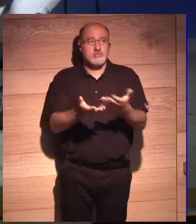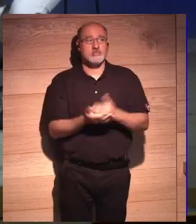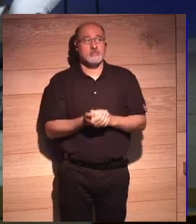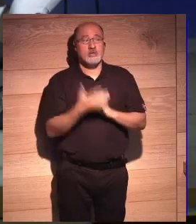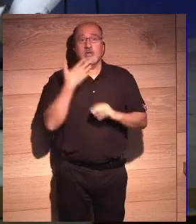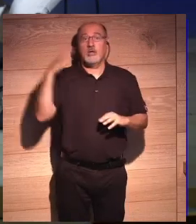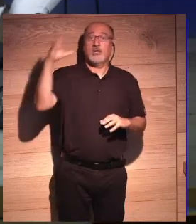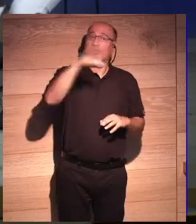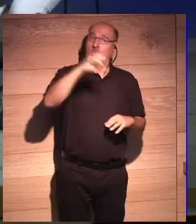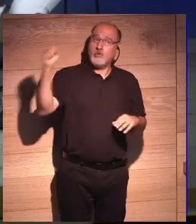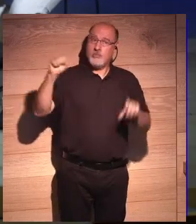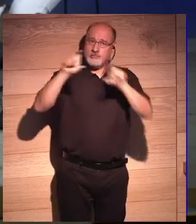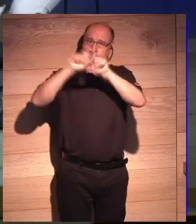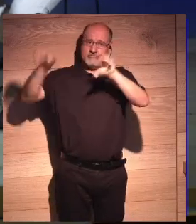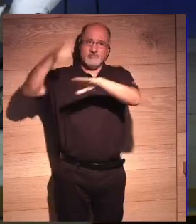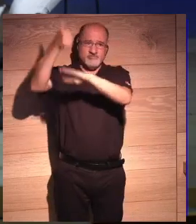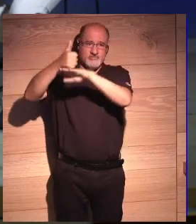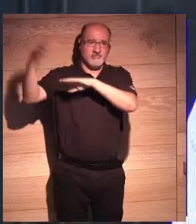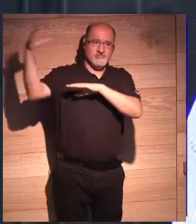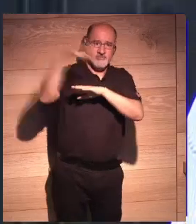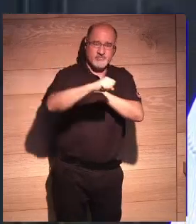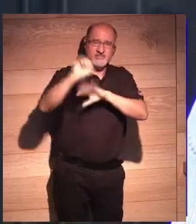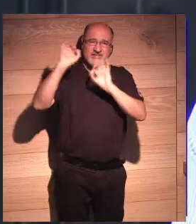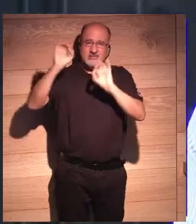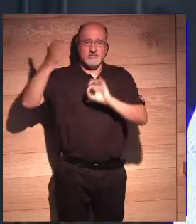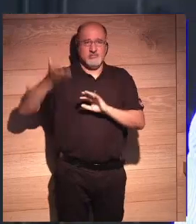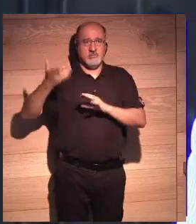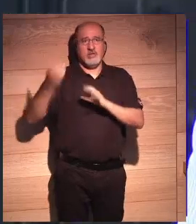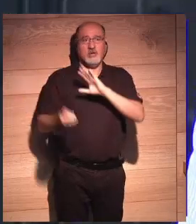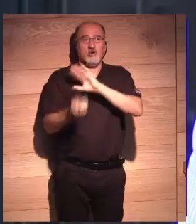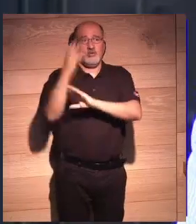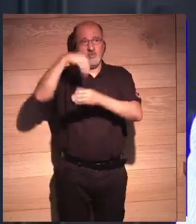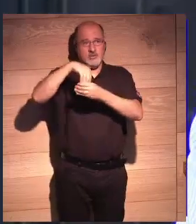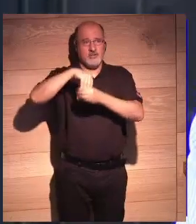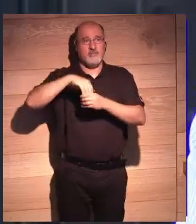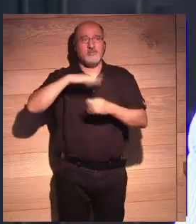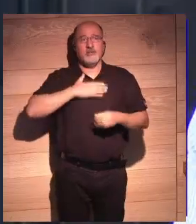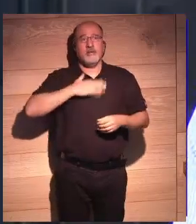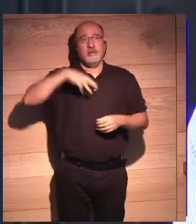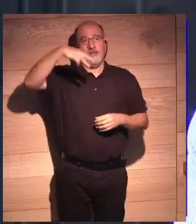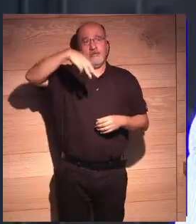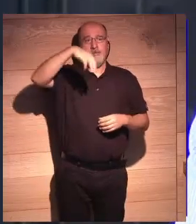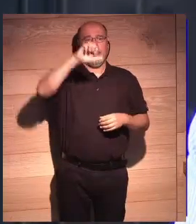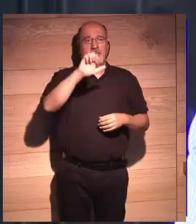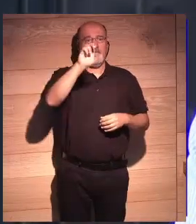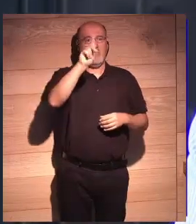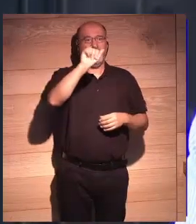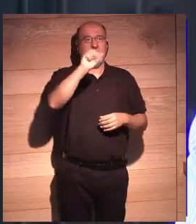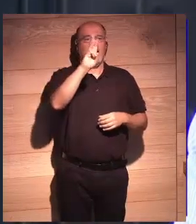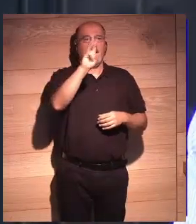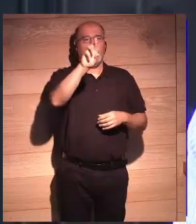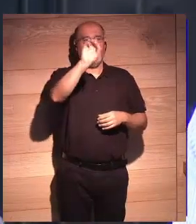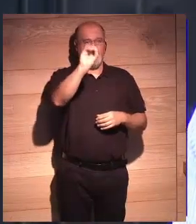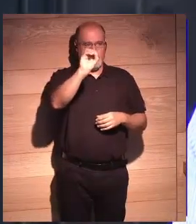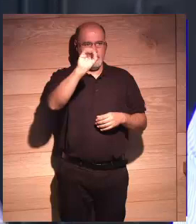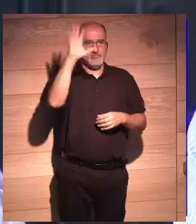my questioning part with a few questions. Vision was acquired by one of the references in the creation of content in this country, which is